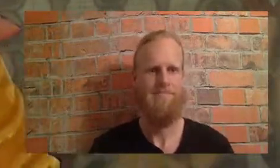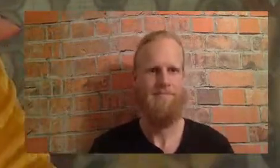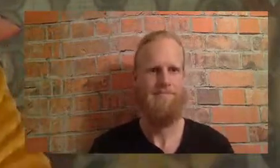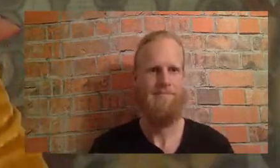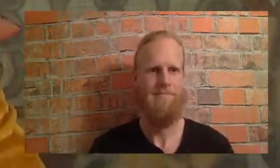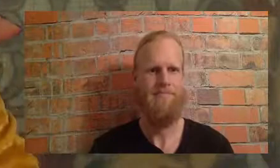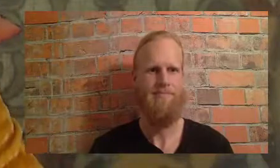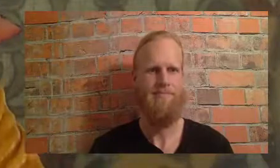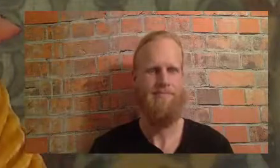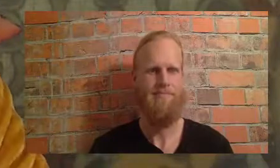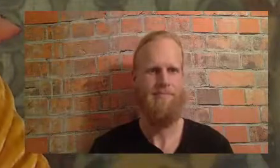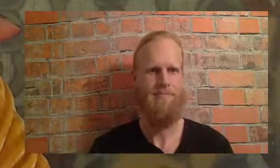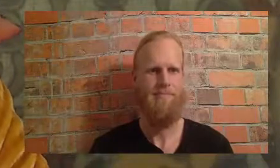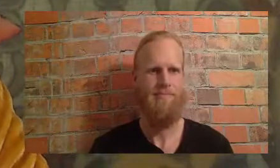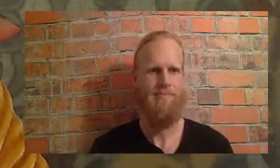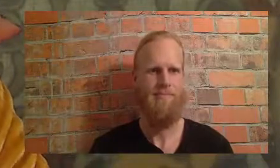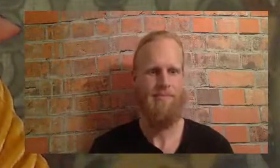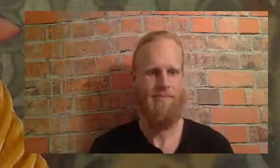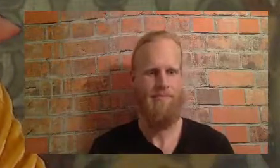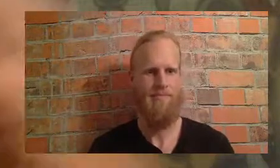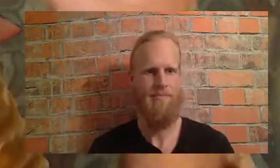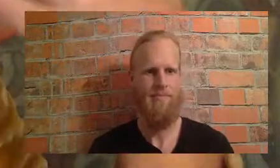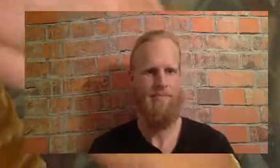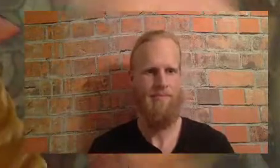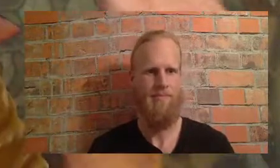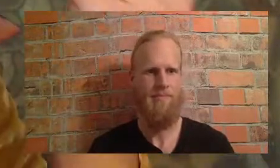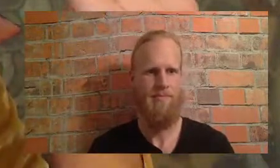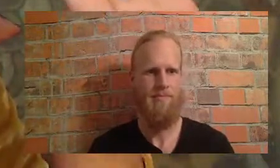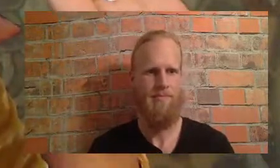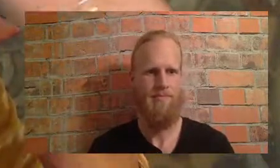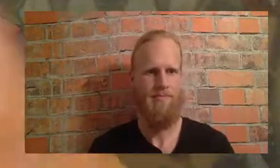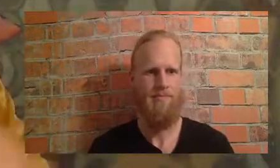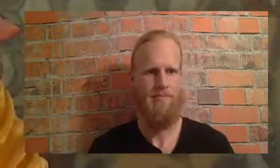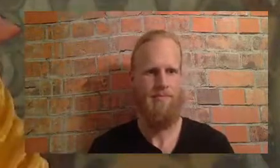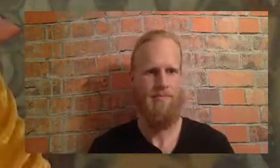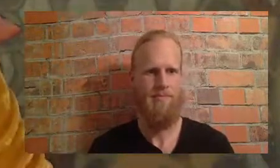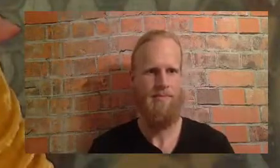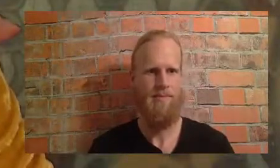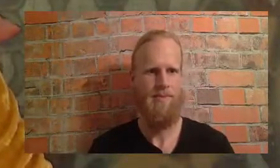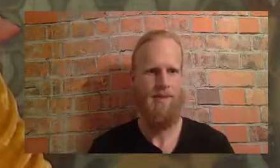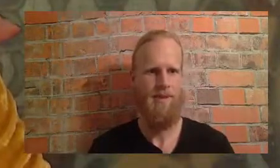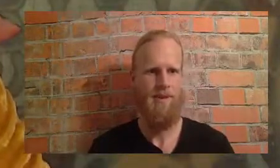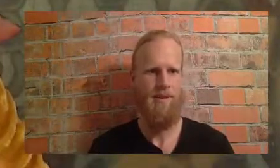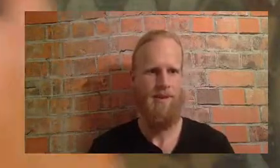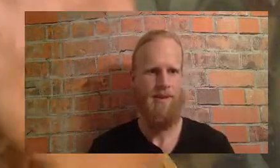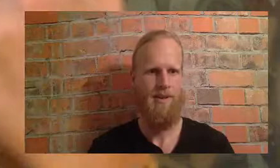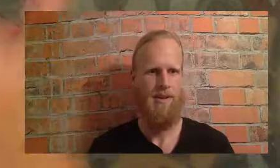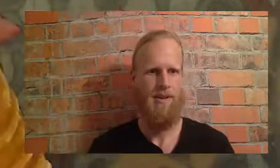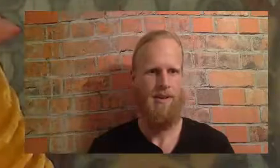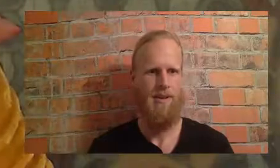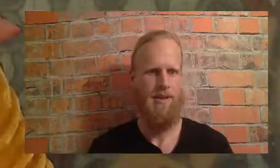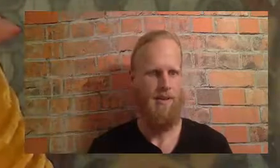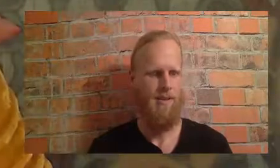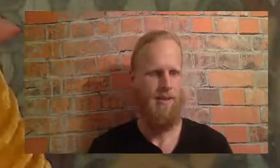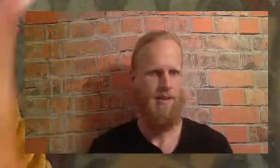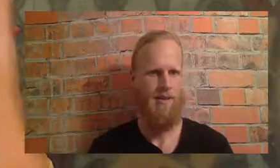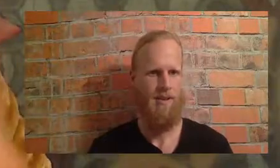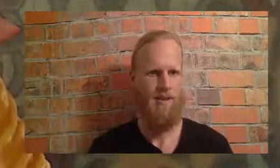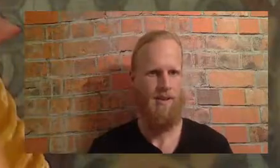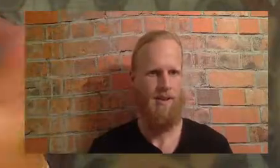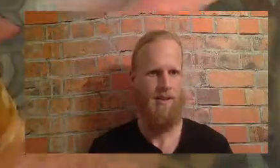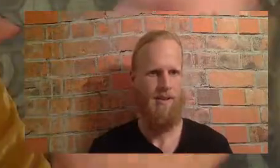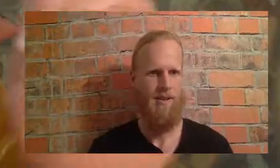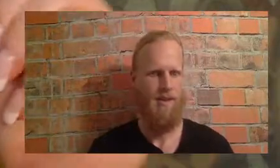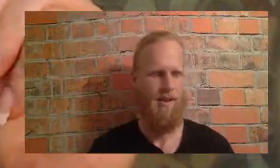which is a place for you to come, to be yourself, to free yourself, remembering that